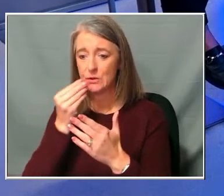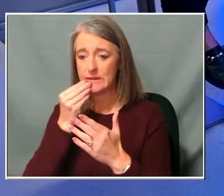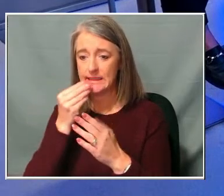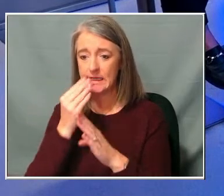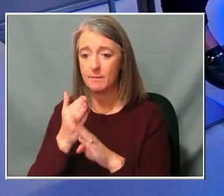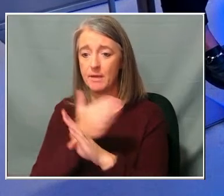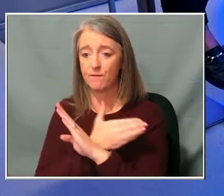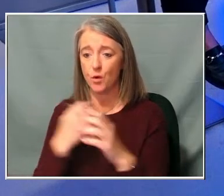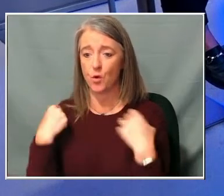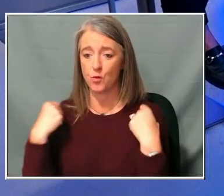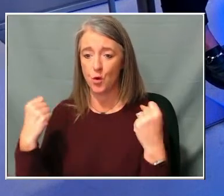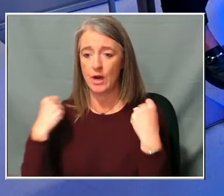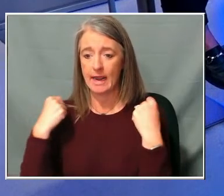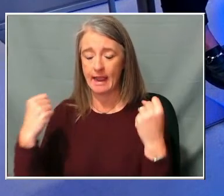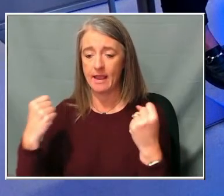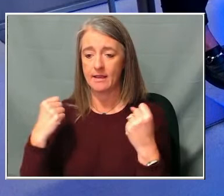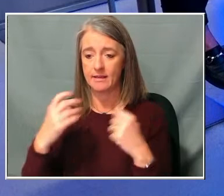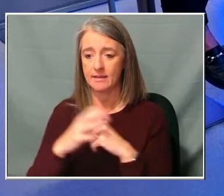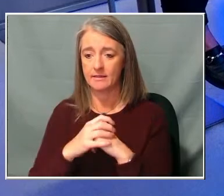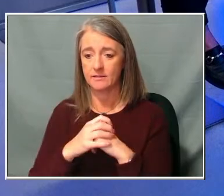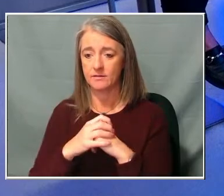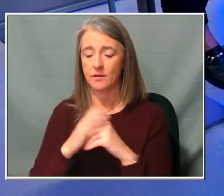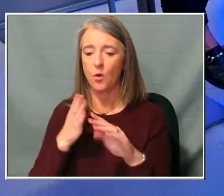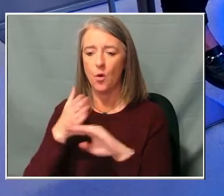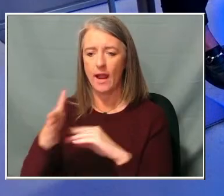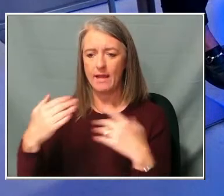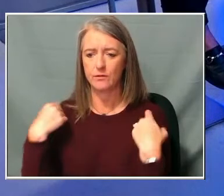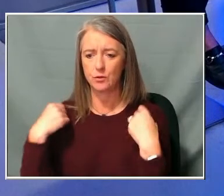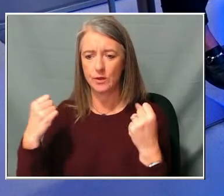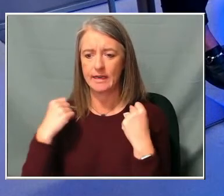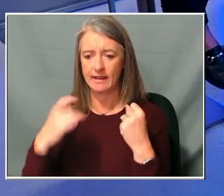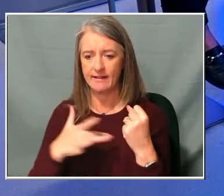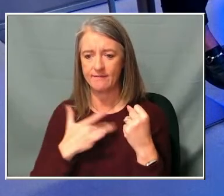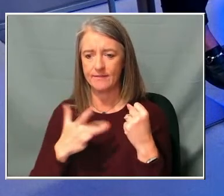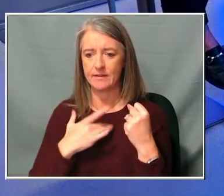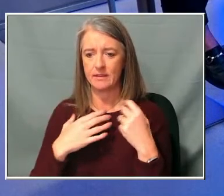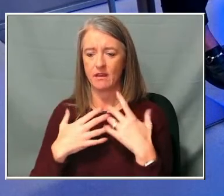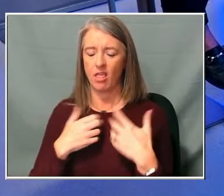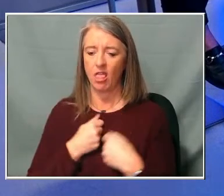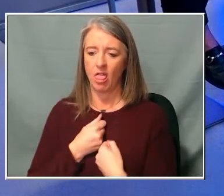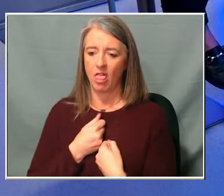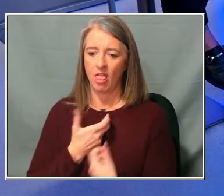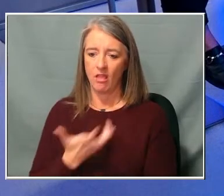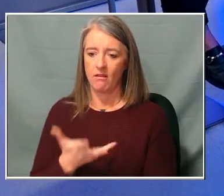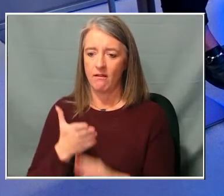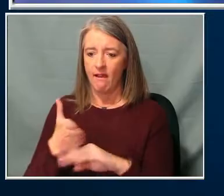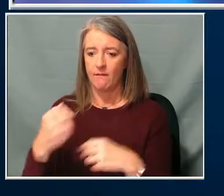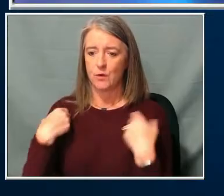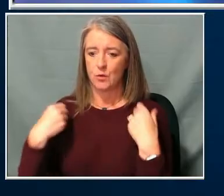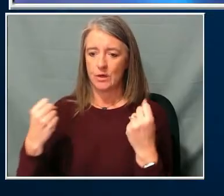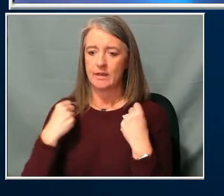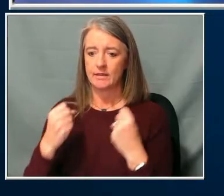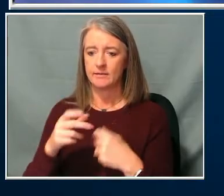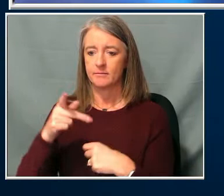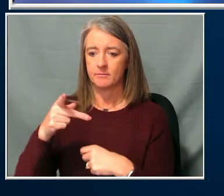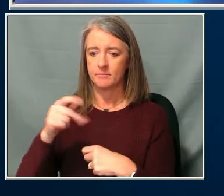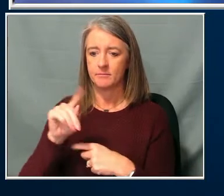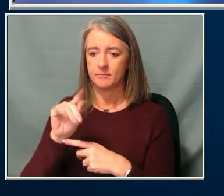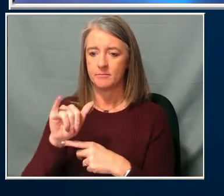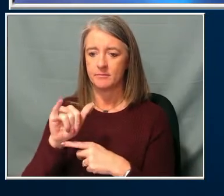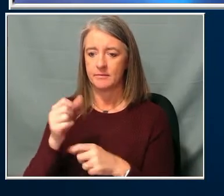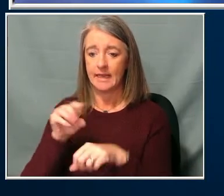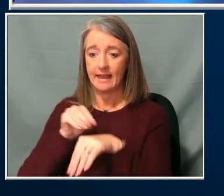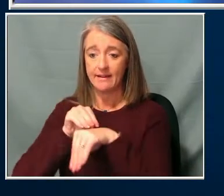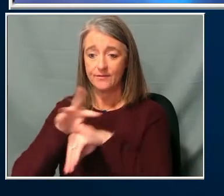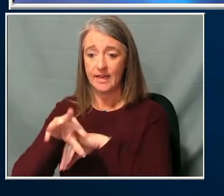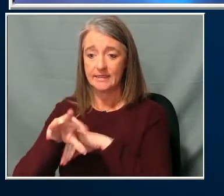workout or after? I'm always feeling drained after the workout. Patty, any advice on that when we